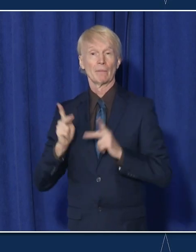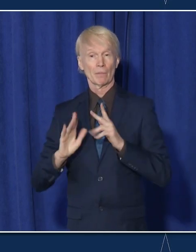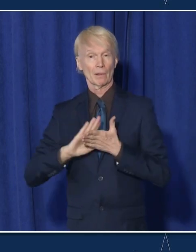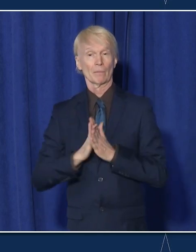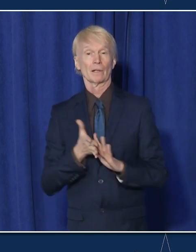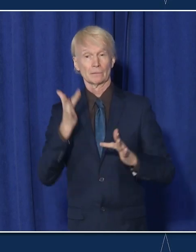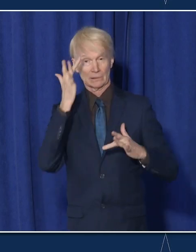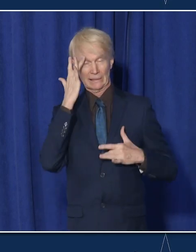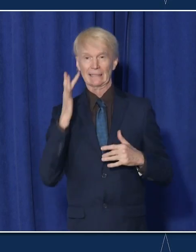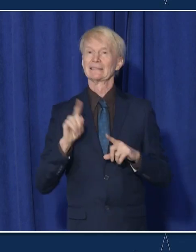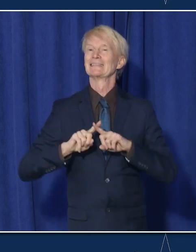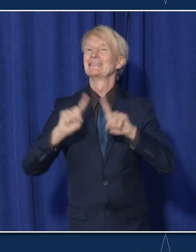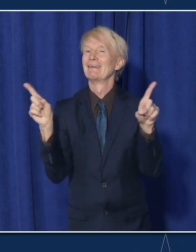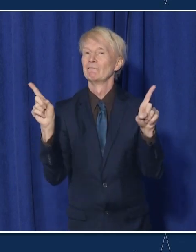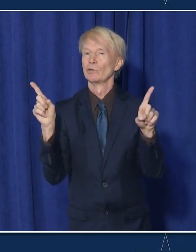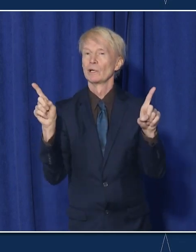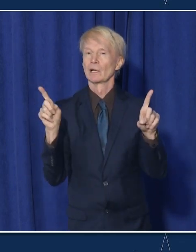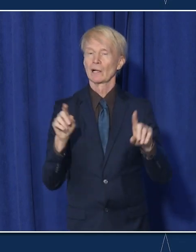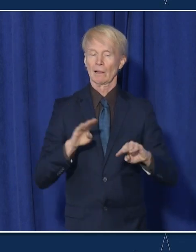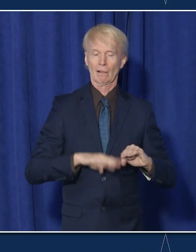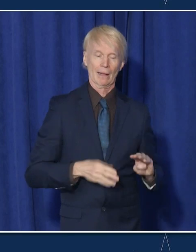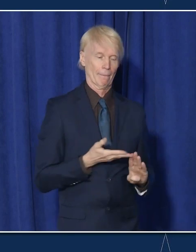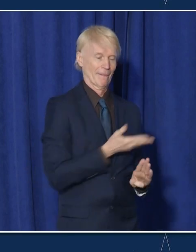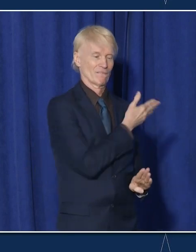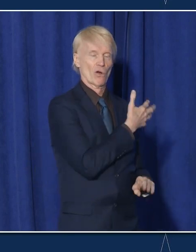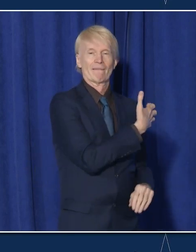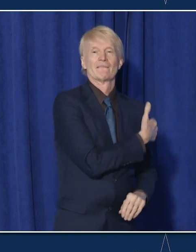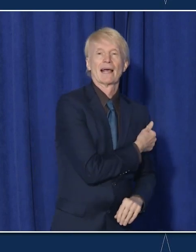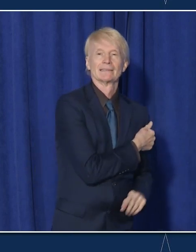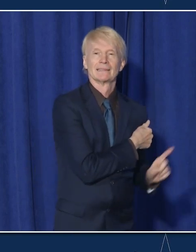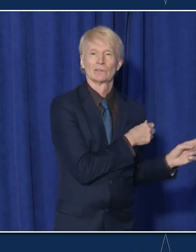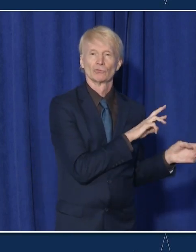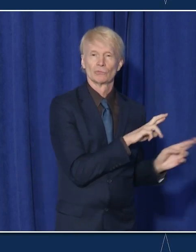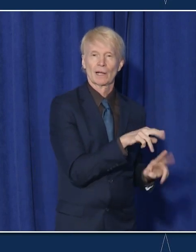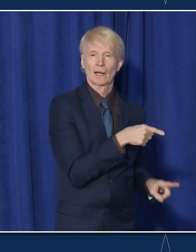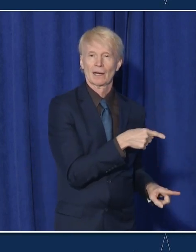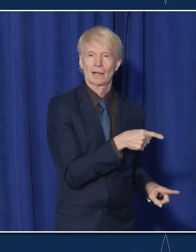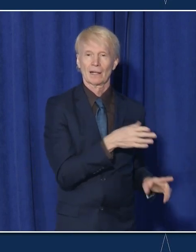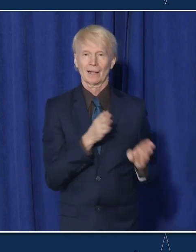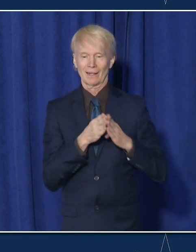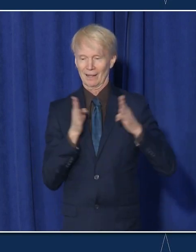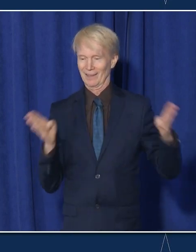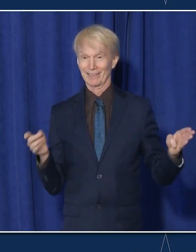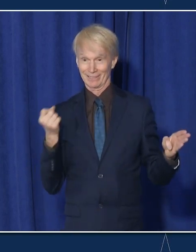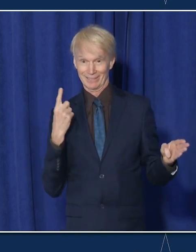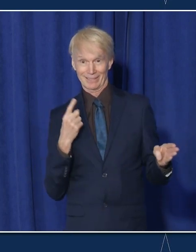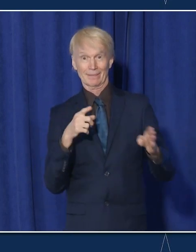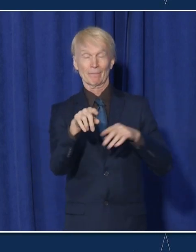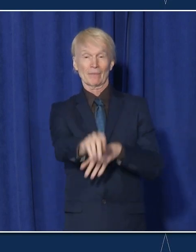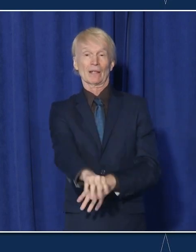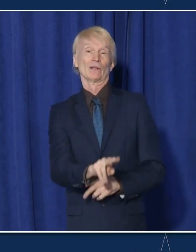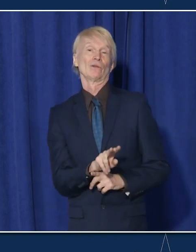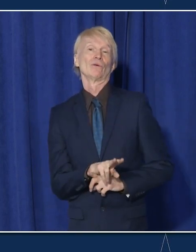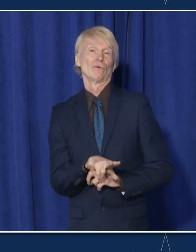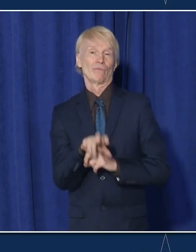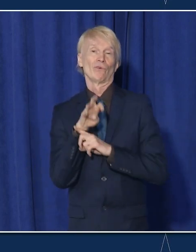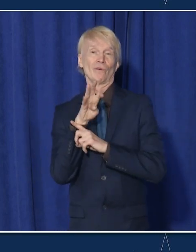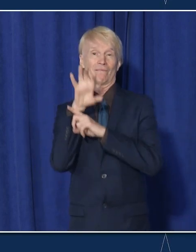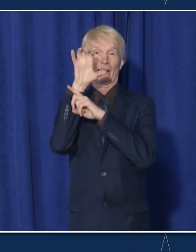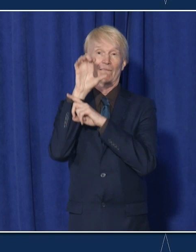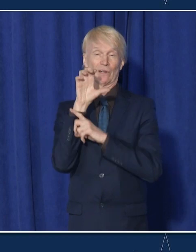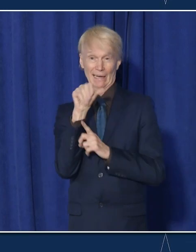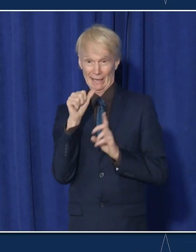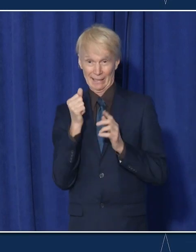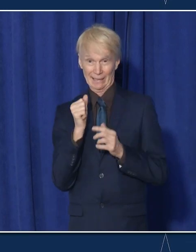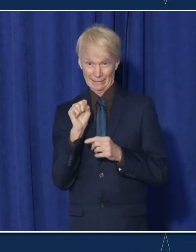something very different than it did before we had vaccine. It also, 200, 300, 400, 500 cases a day means